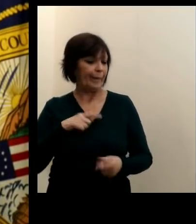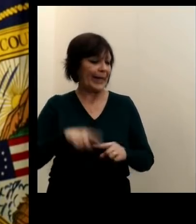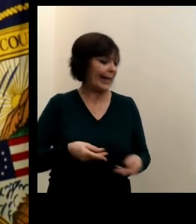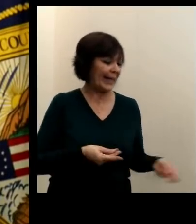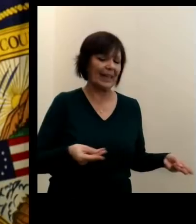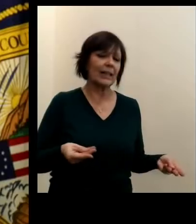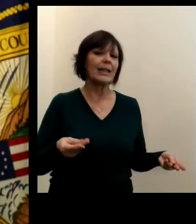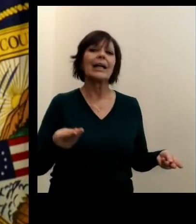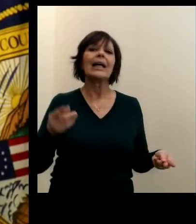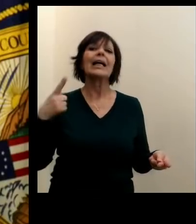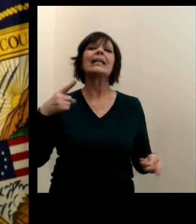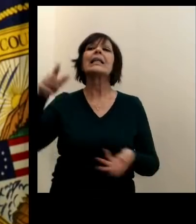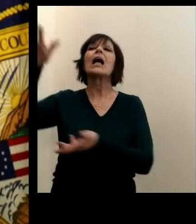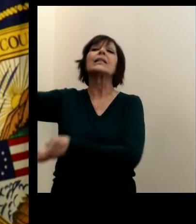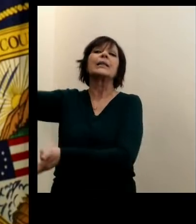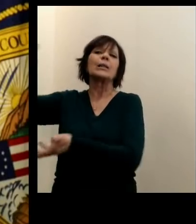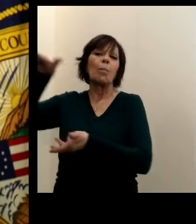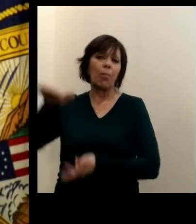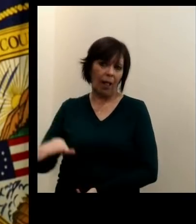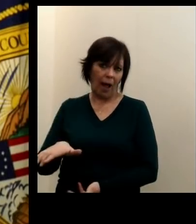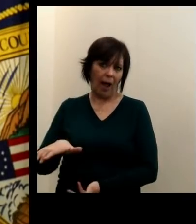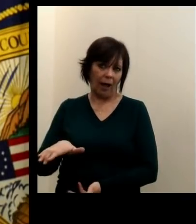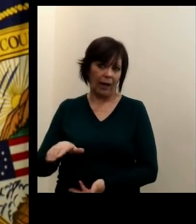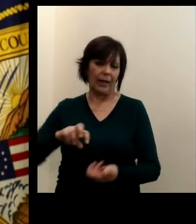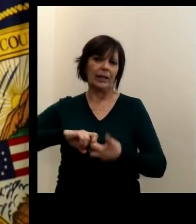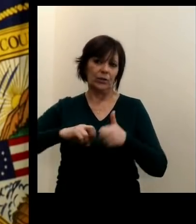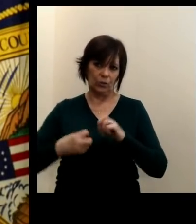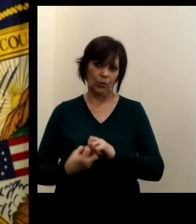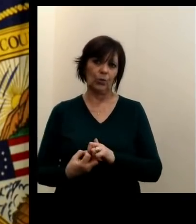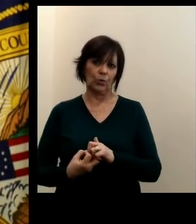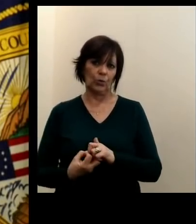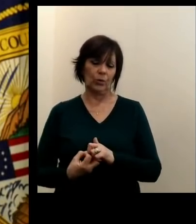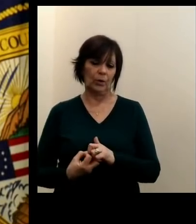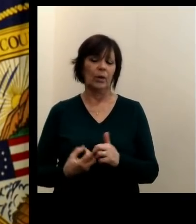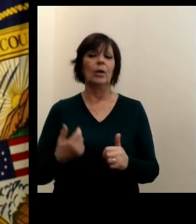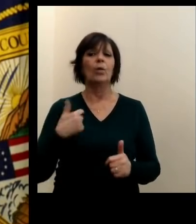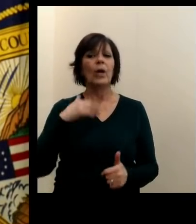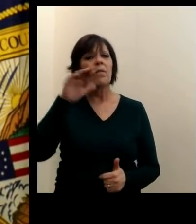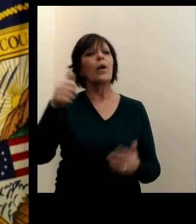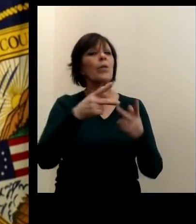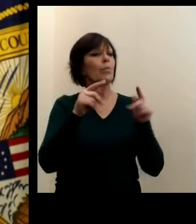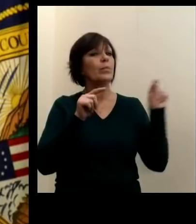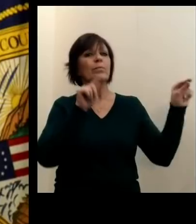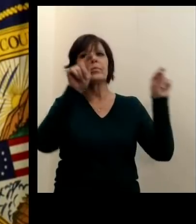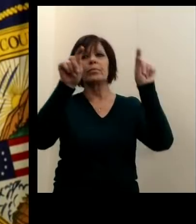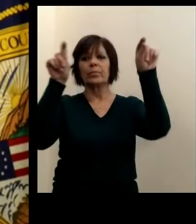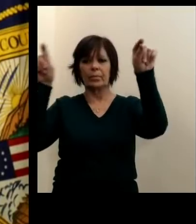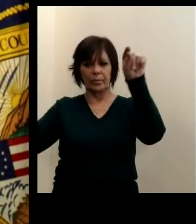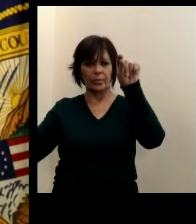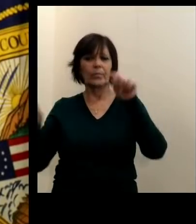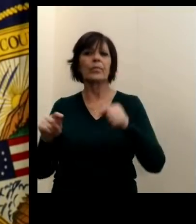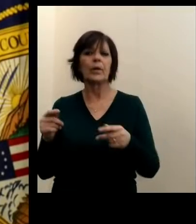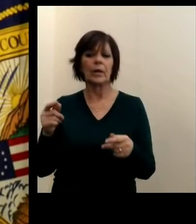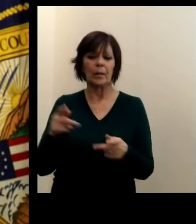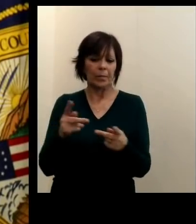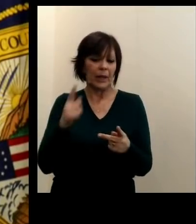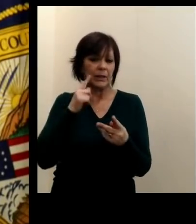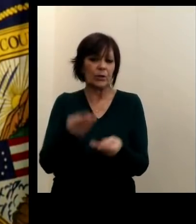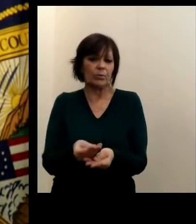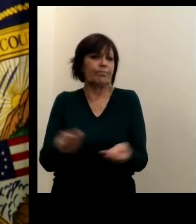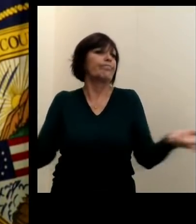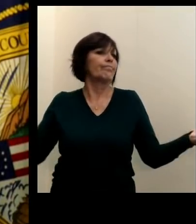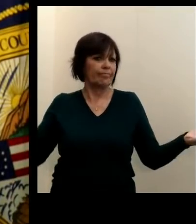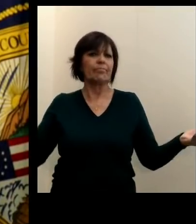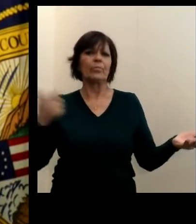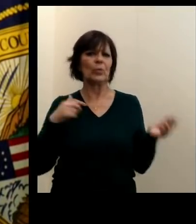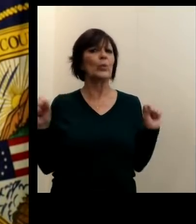of distribution clinics locations identified. We have some other ones that would be larger, much larger as we get into the general public